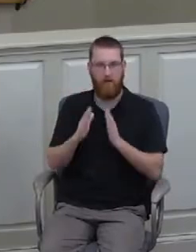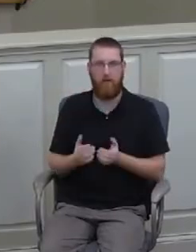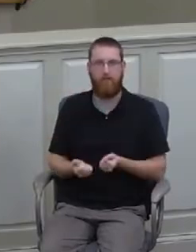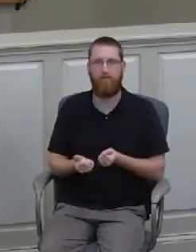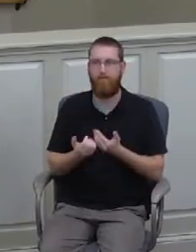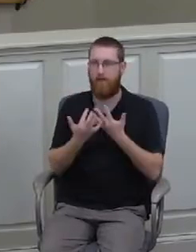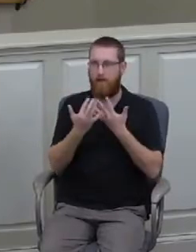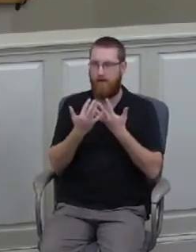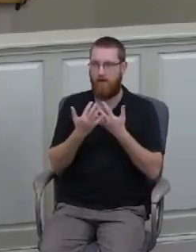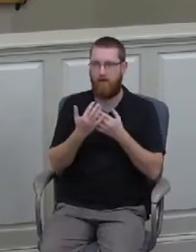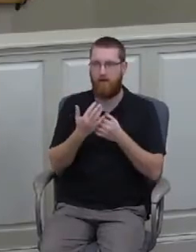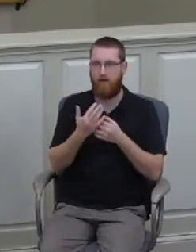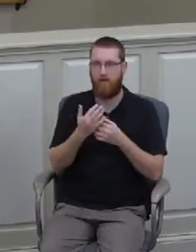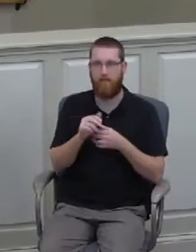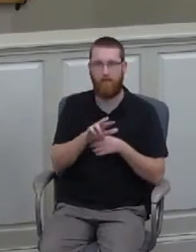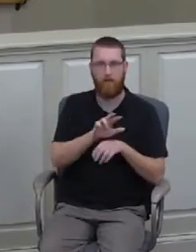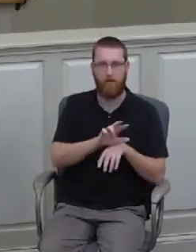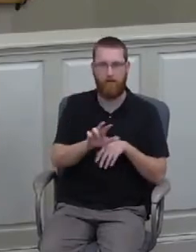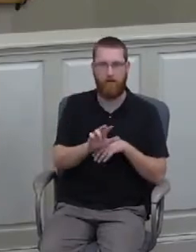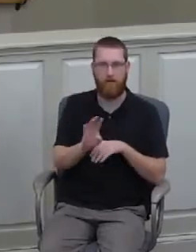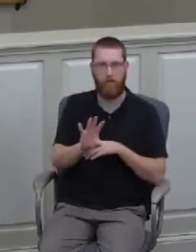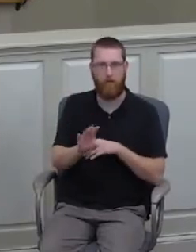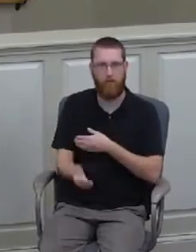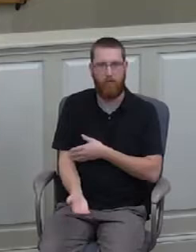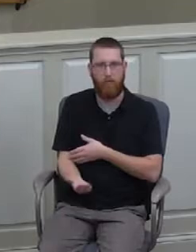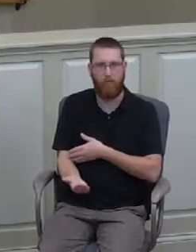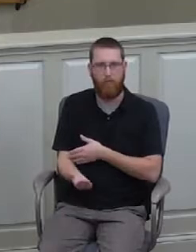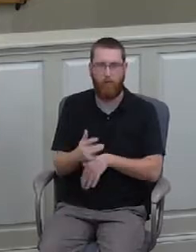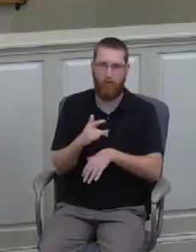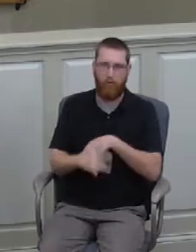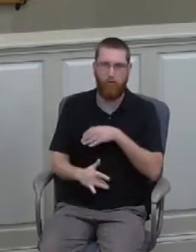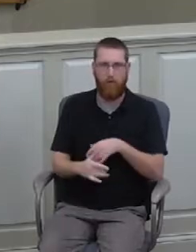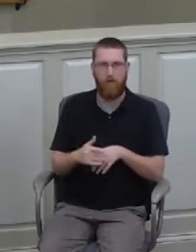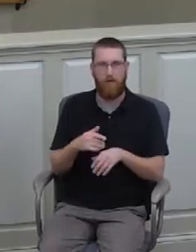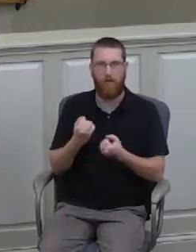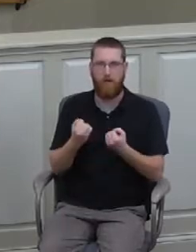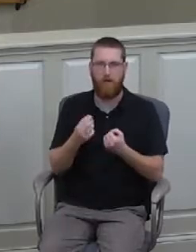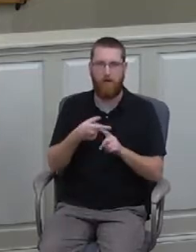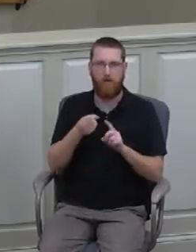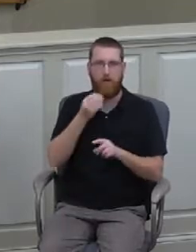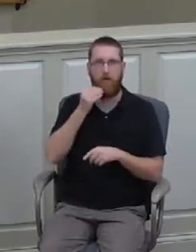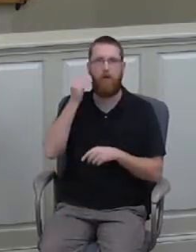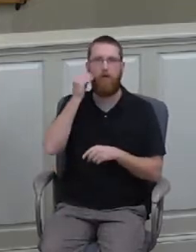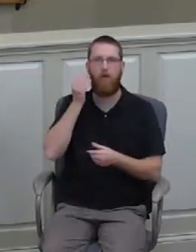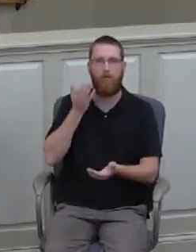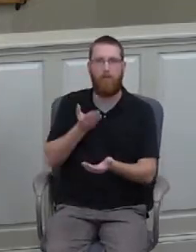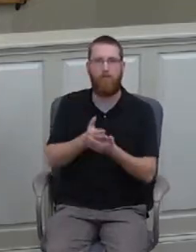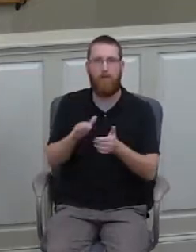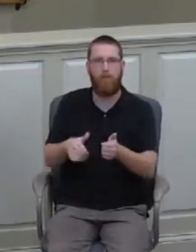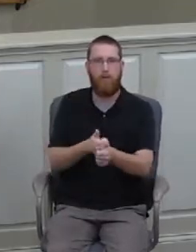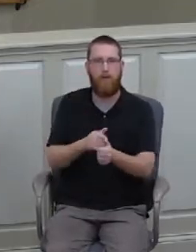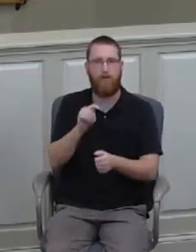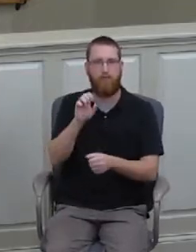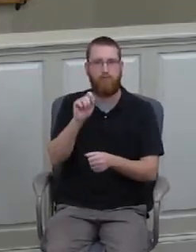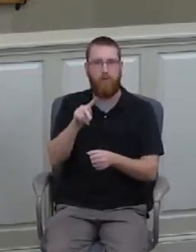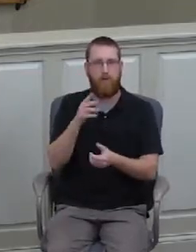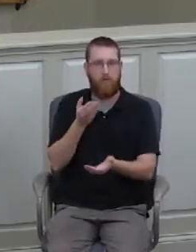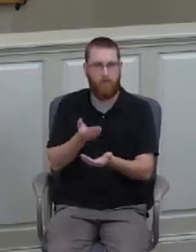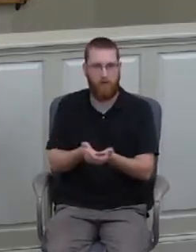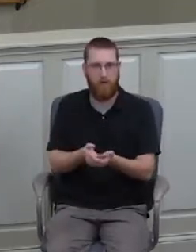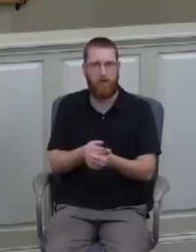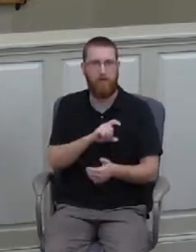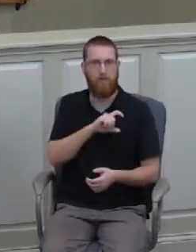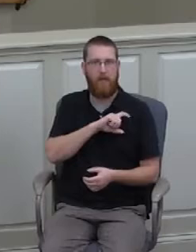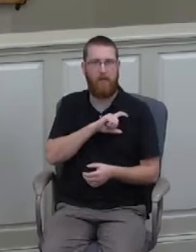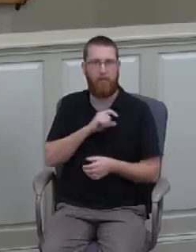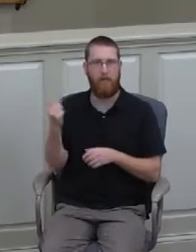it was about 3, 4 o'clock in the morning. And I'm coming from home. I get there right behind the truck, and a police officer comes